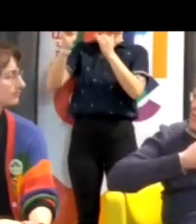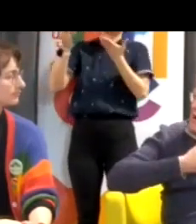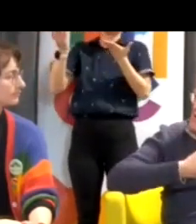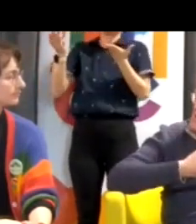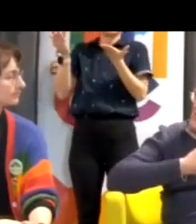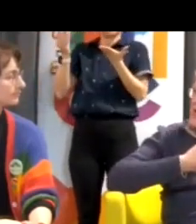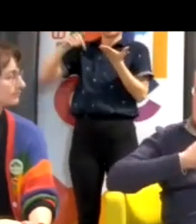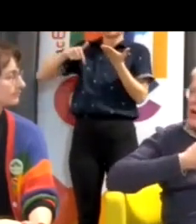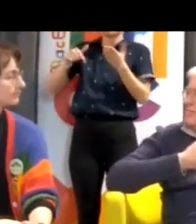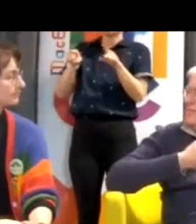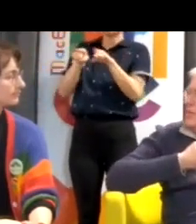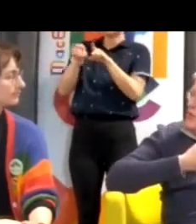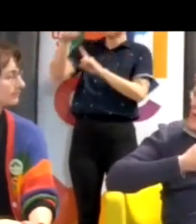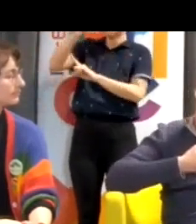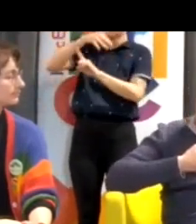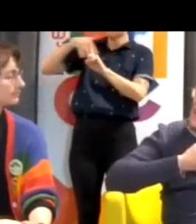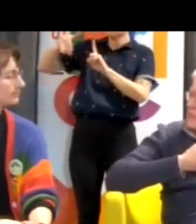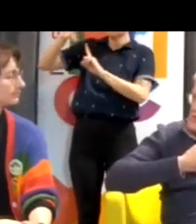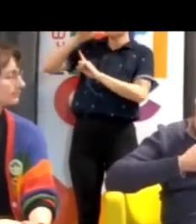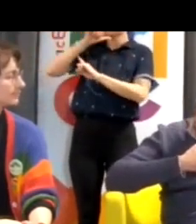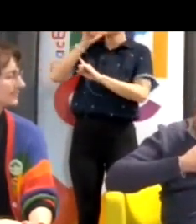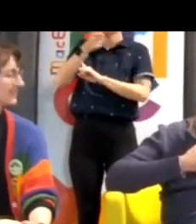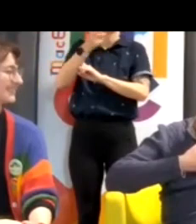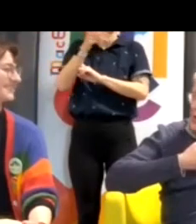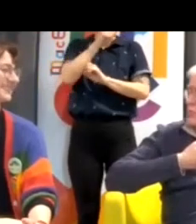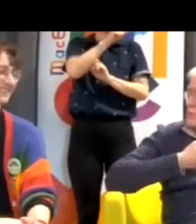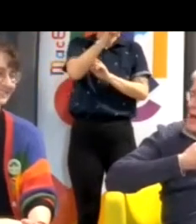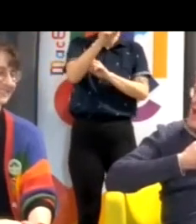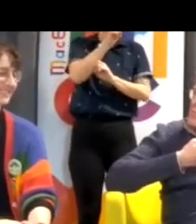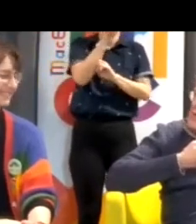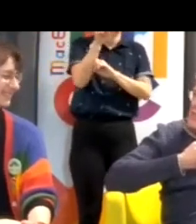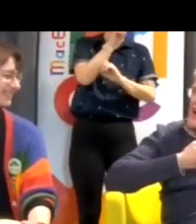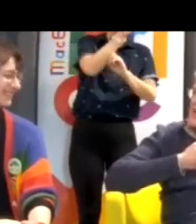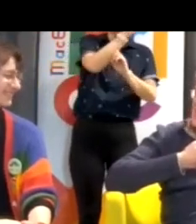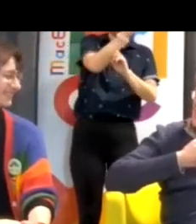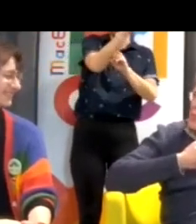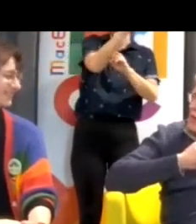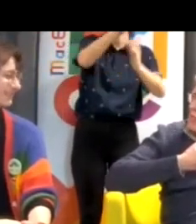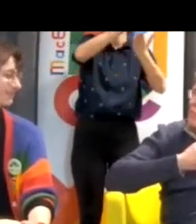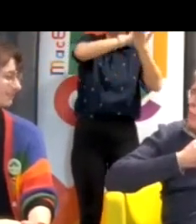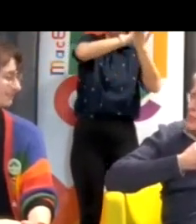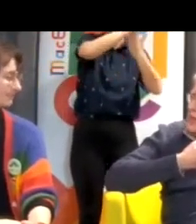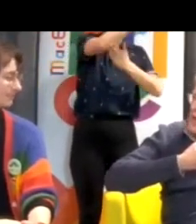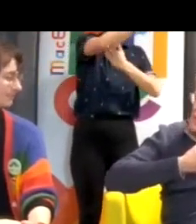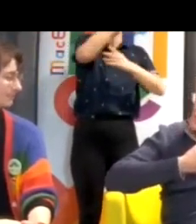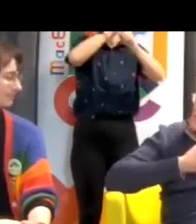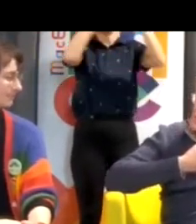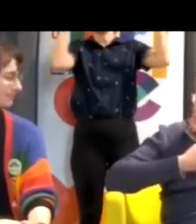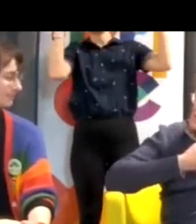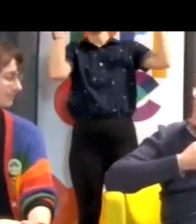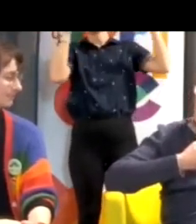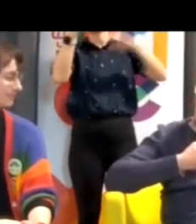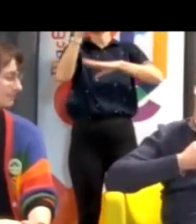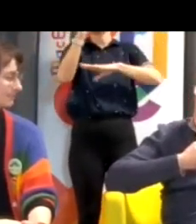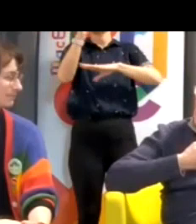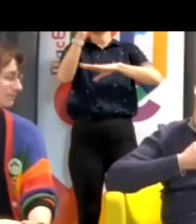my environment, not a few people in San Francisco or New York, which was my previous idea of what the gay community